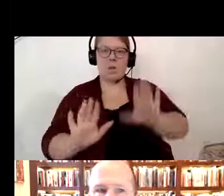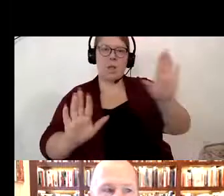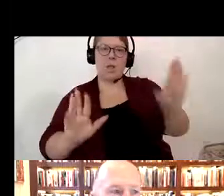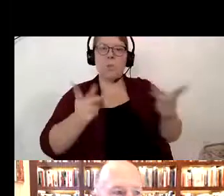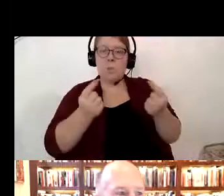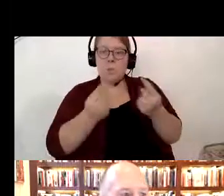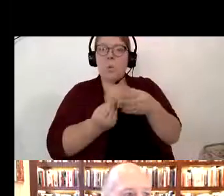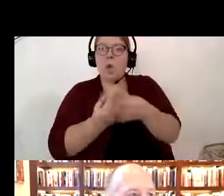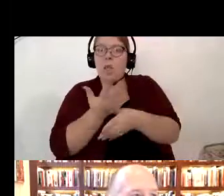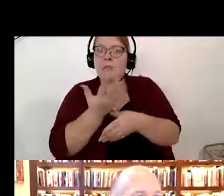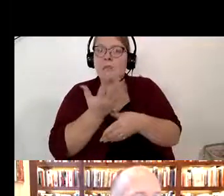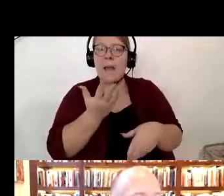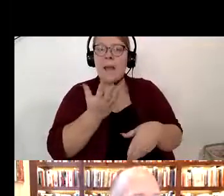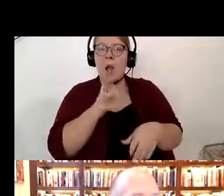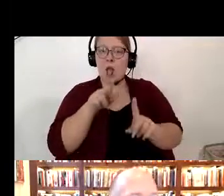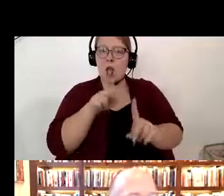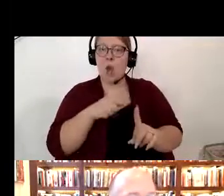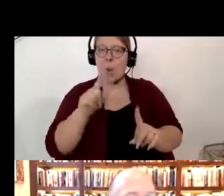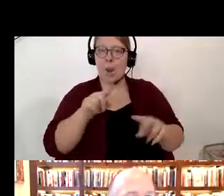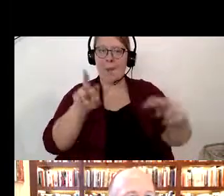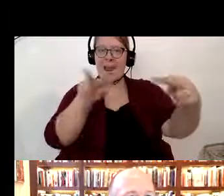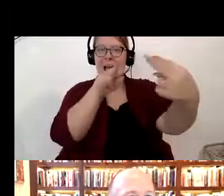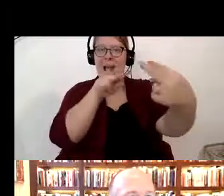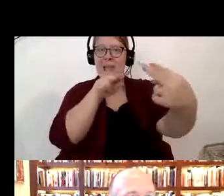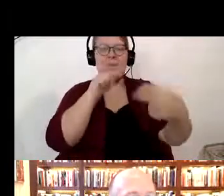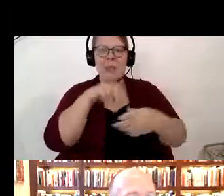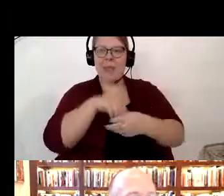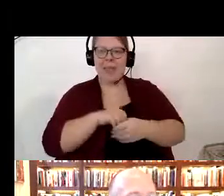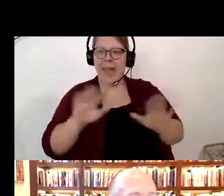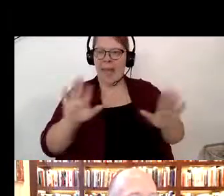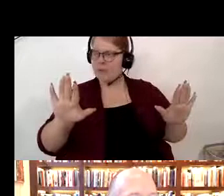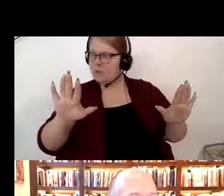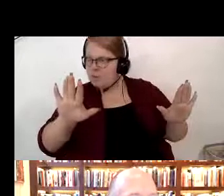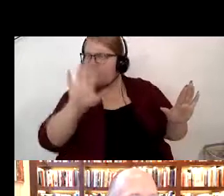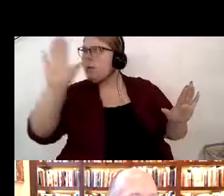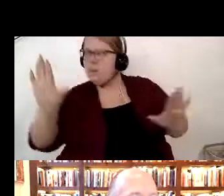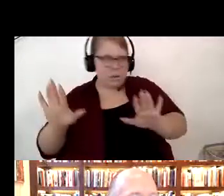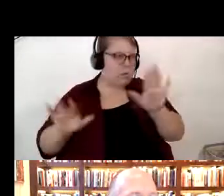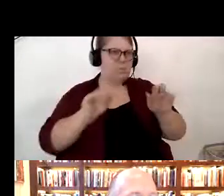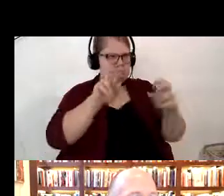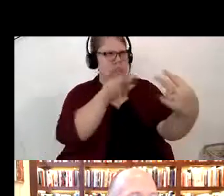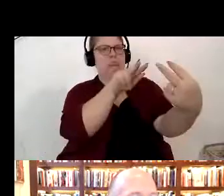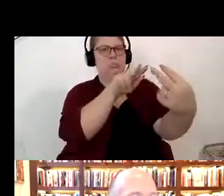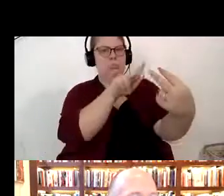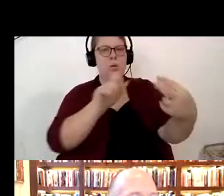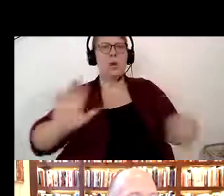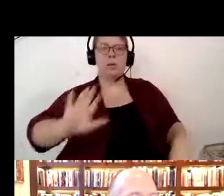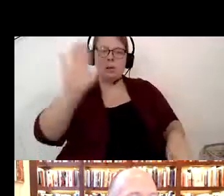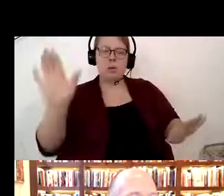at my eye. Lock a hand. Thumb inside. Wax on, hot. Wax off,